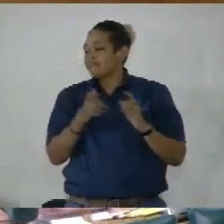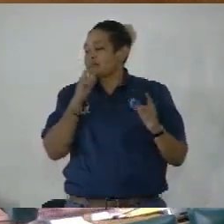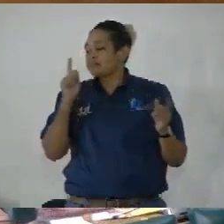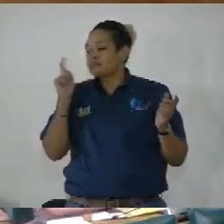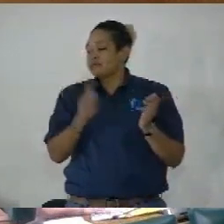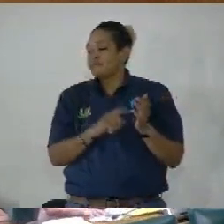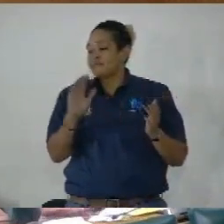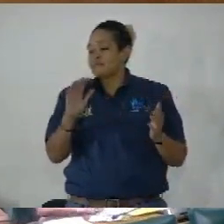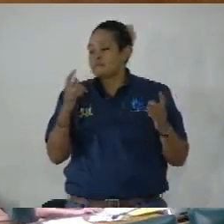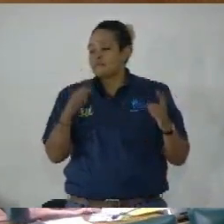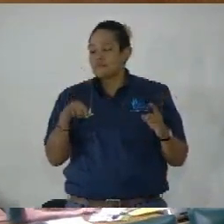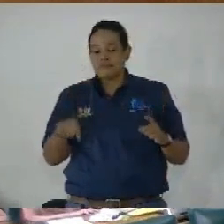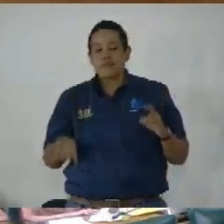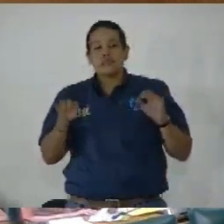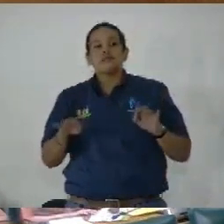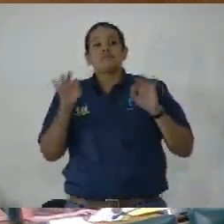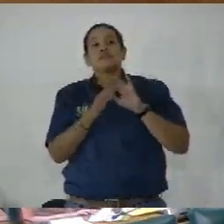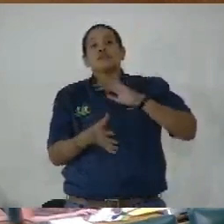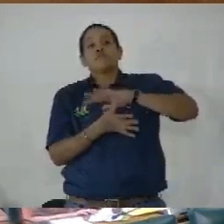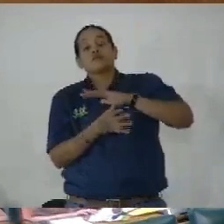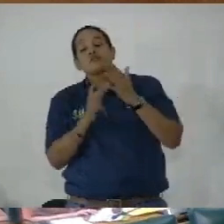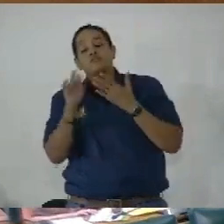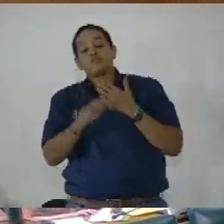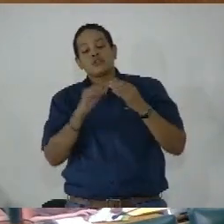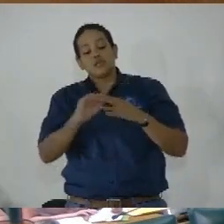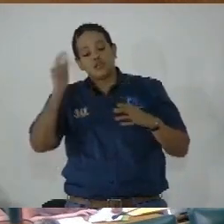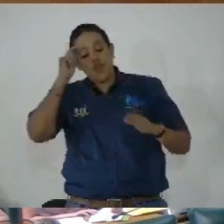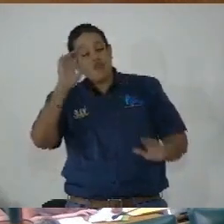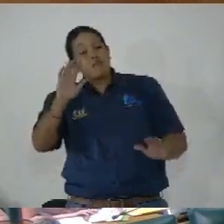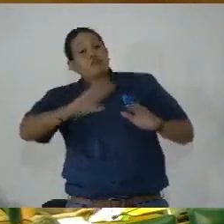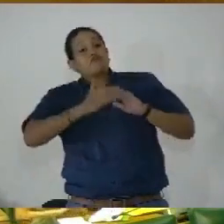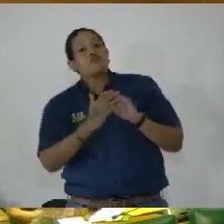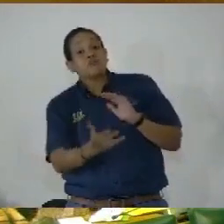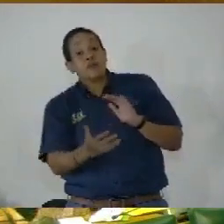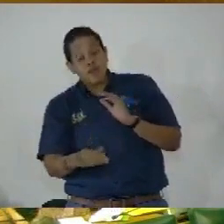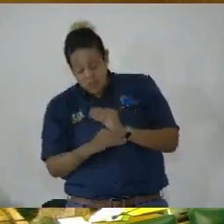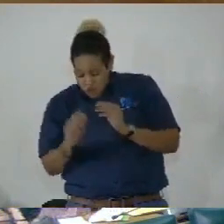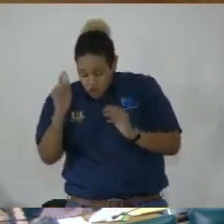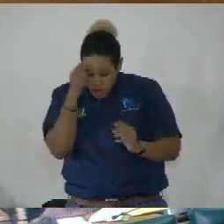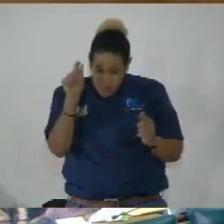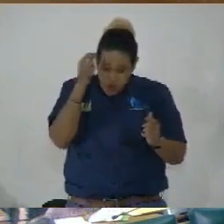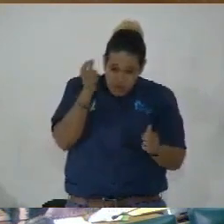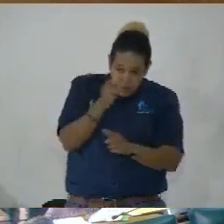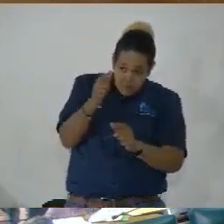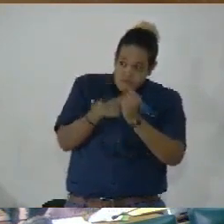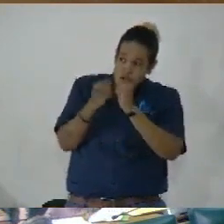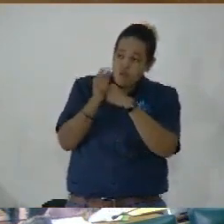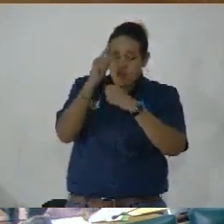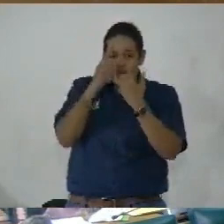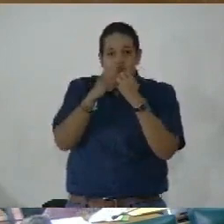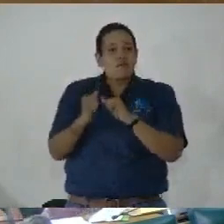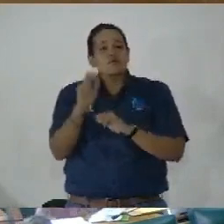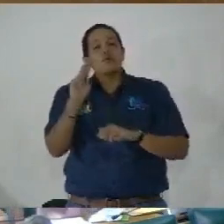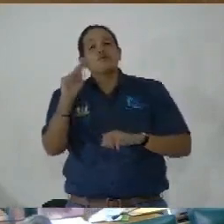recognized this as a priority project within the Government of Jamaica government-to-government framework of cooperation with the